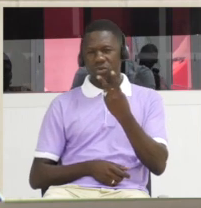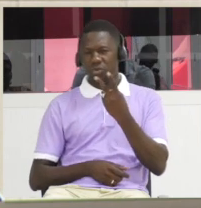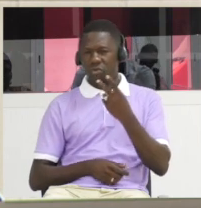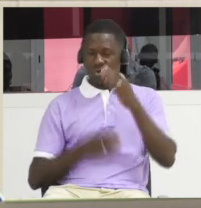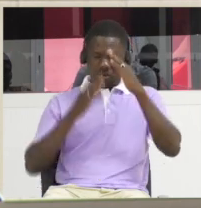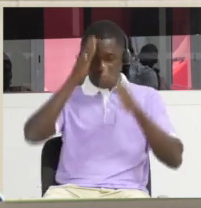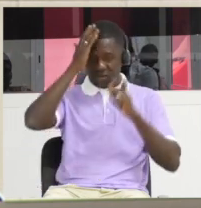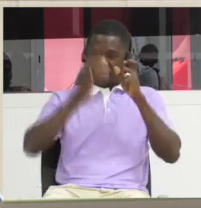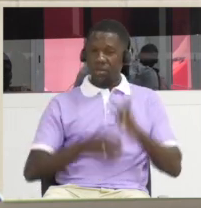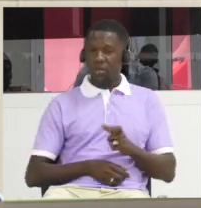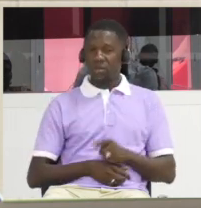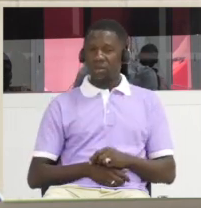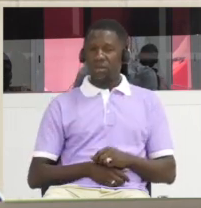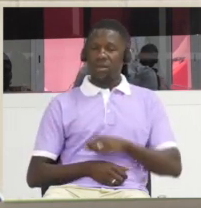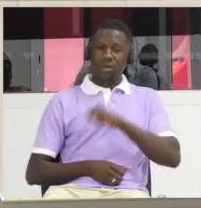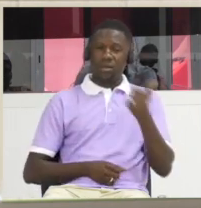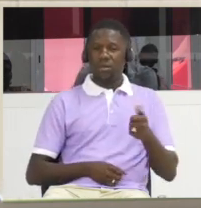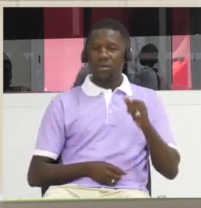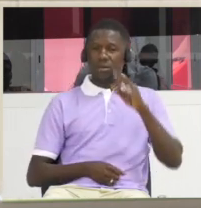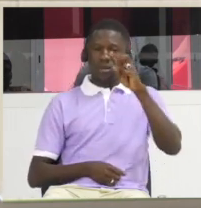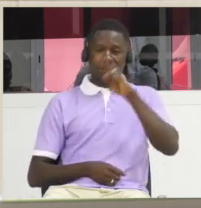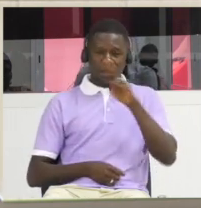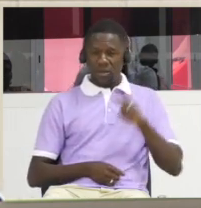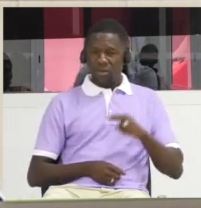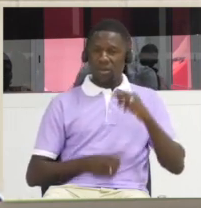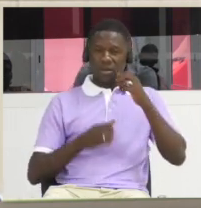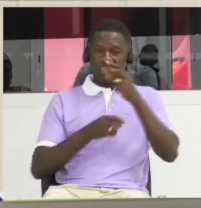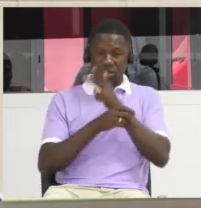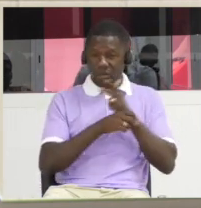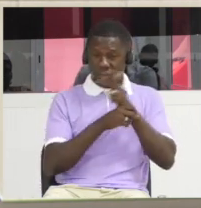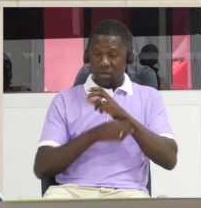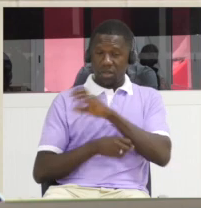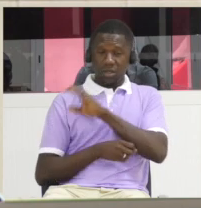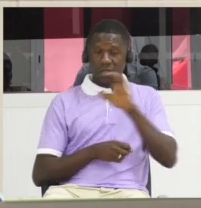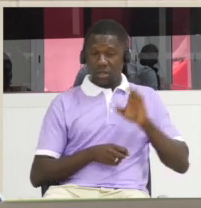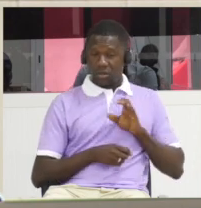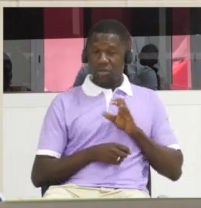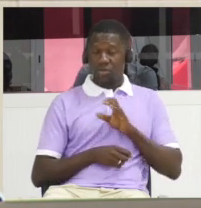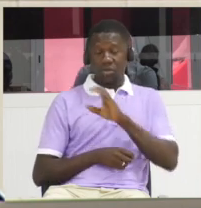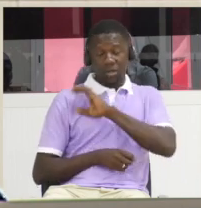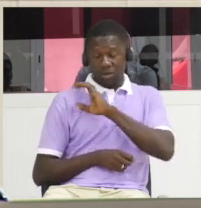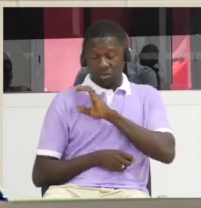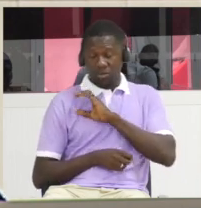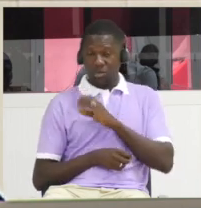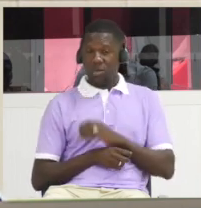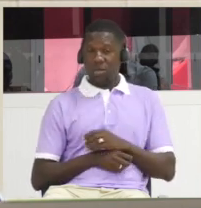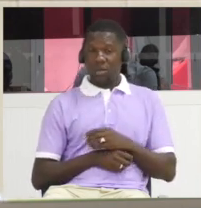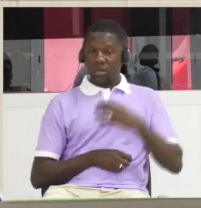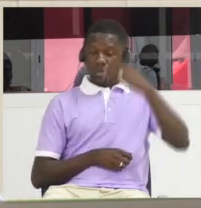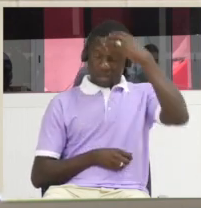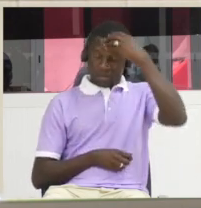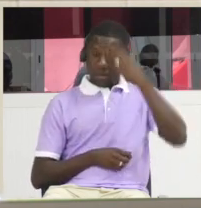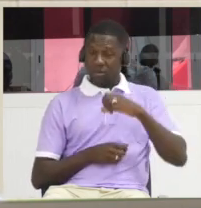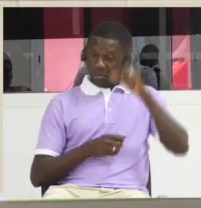the National Security Council, which was chaired by the president, never held a